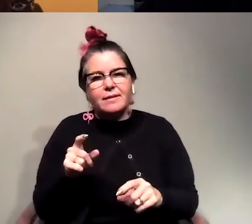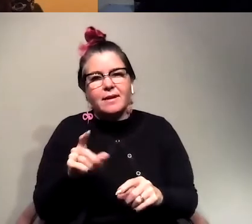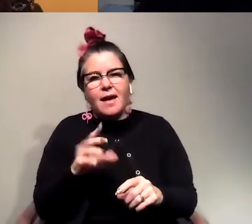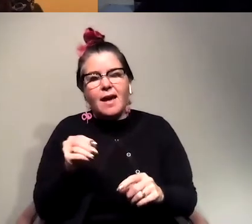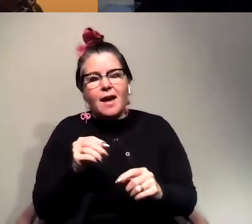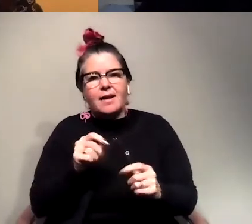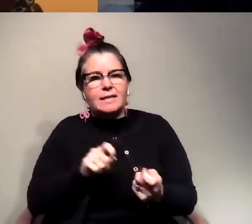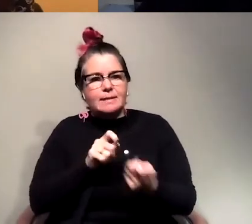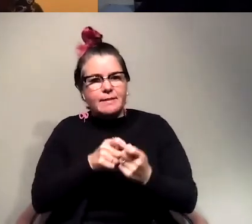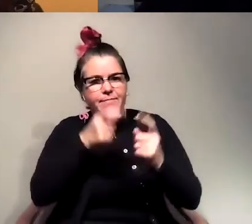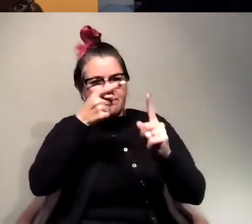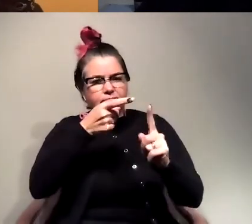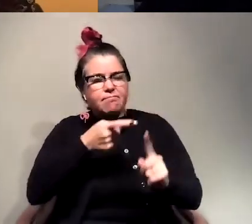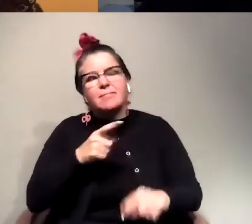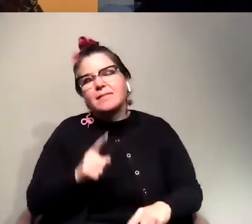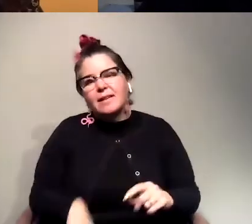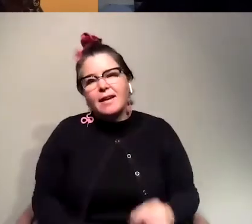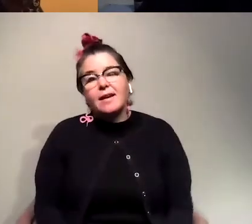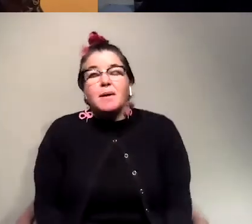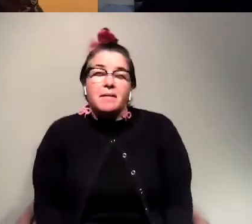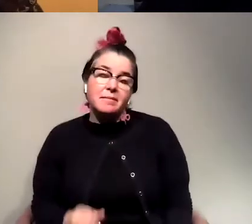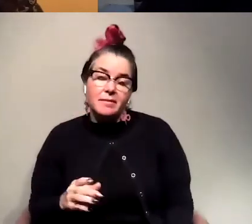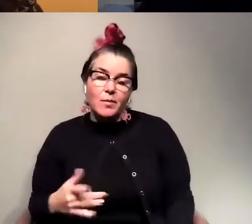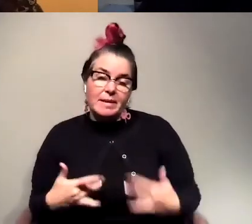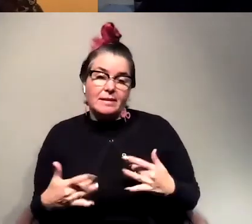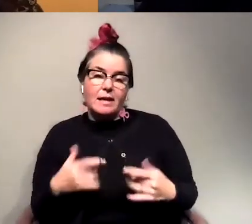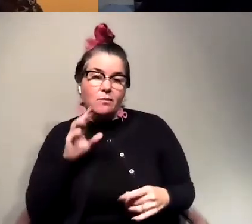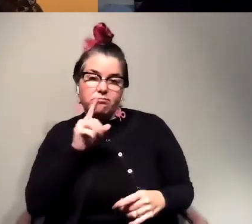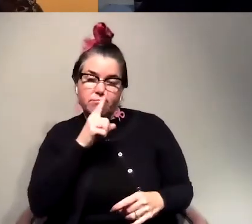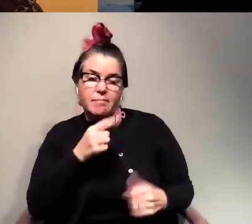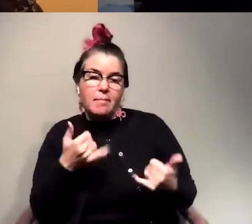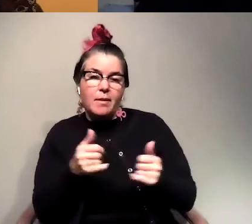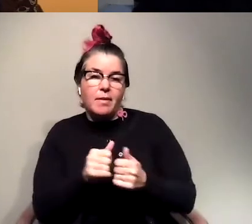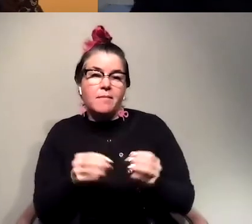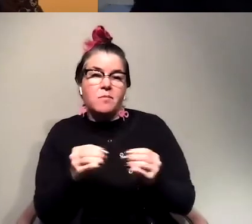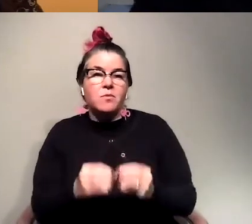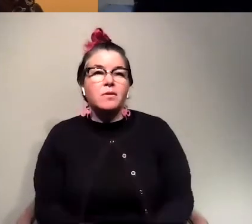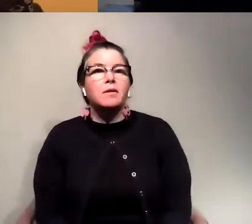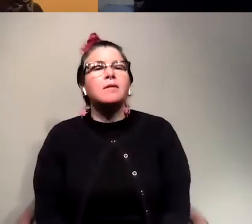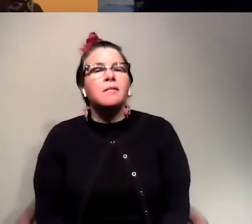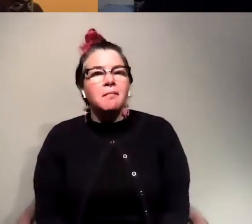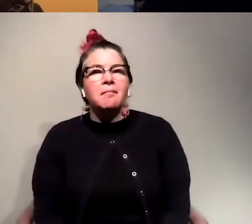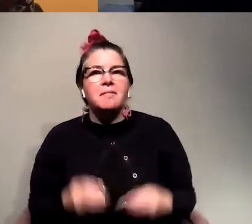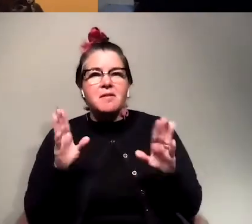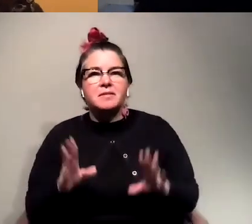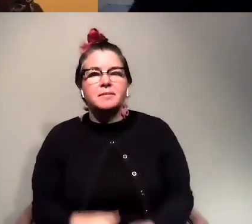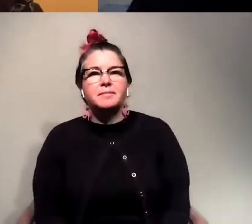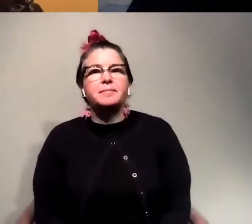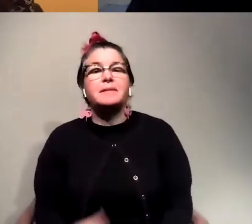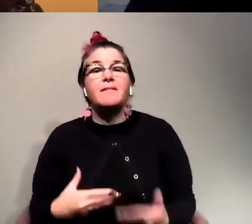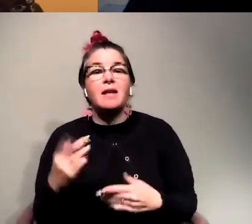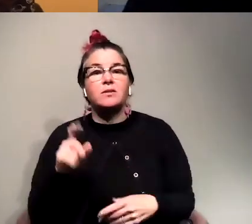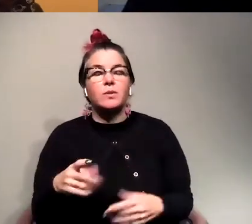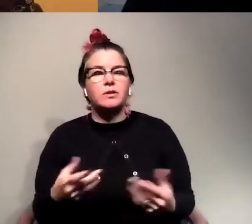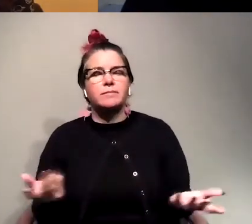quite yet. But that would be exciting. I would love to play a bit more with that. Awesome. The next question is, what